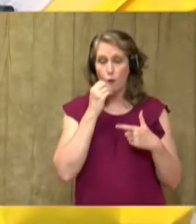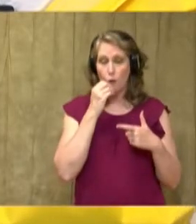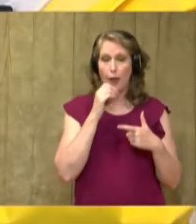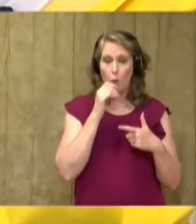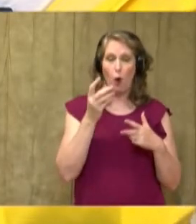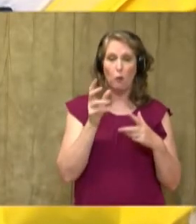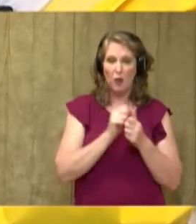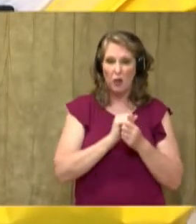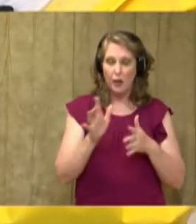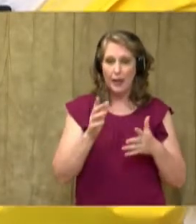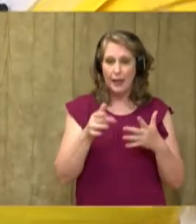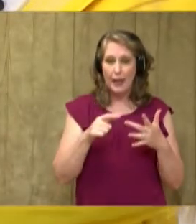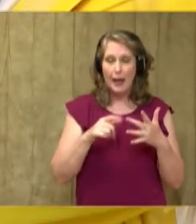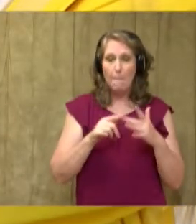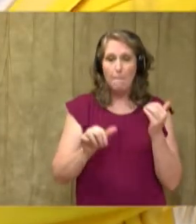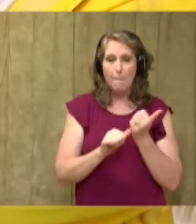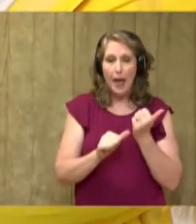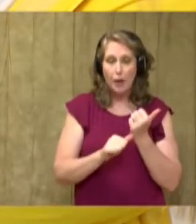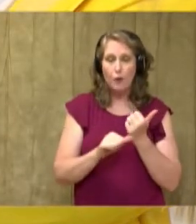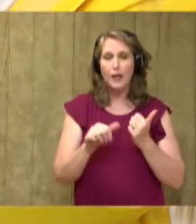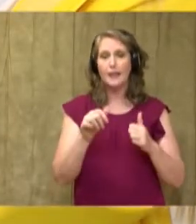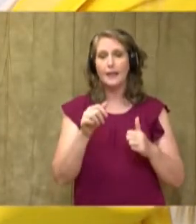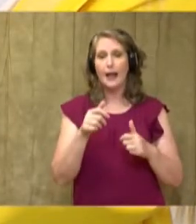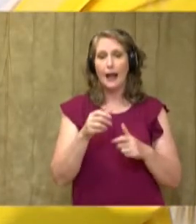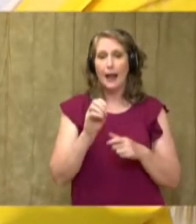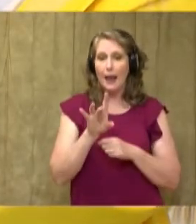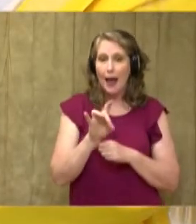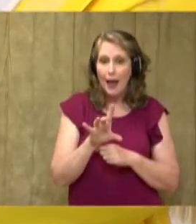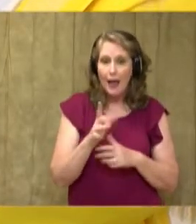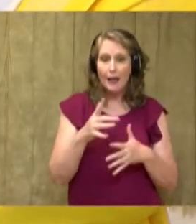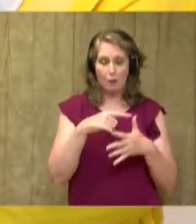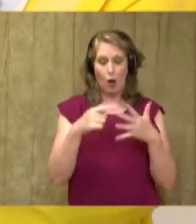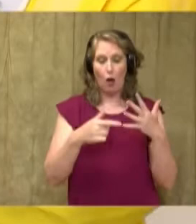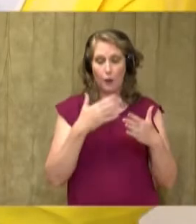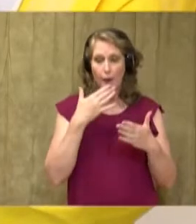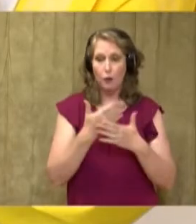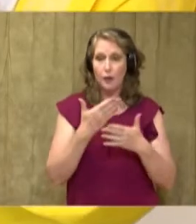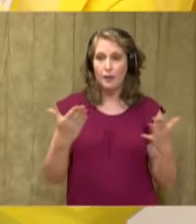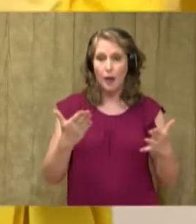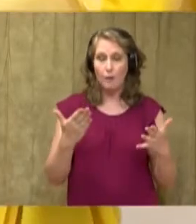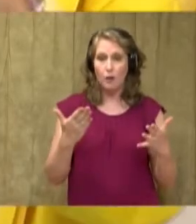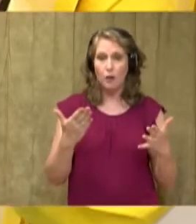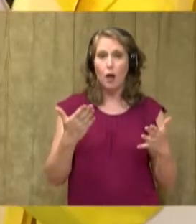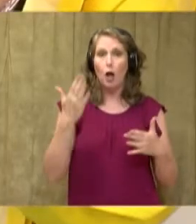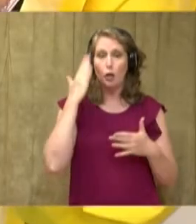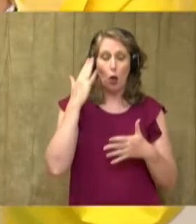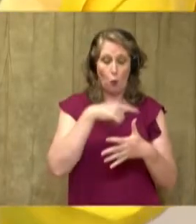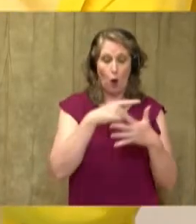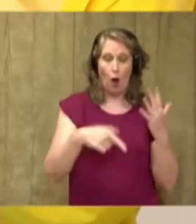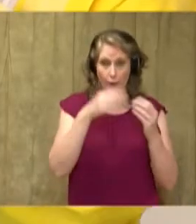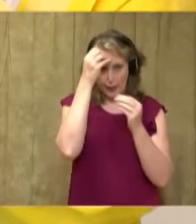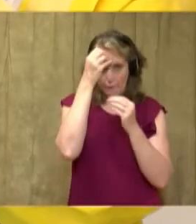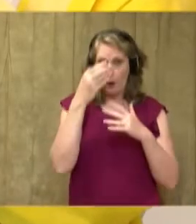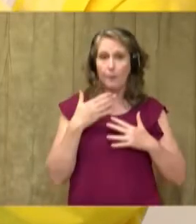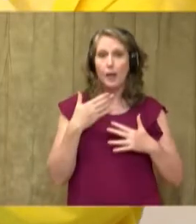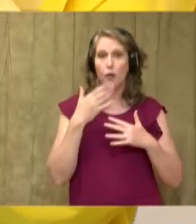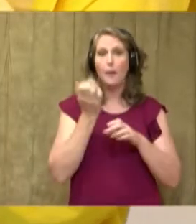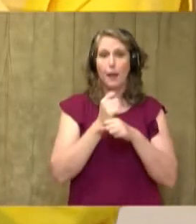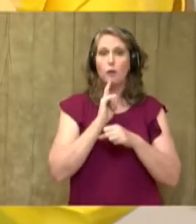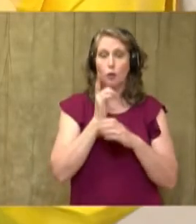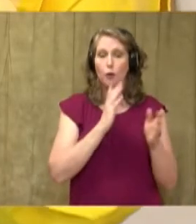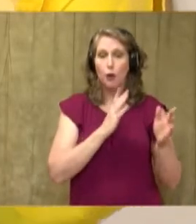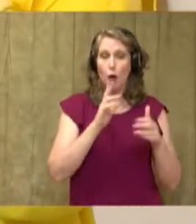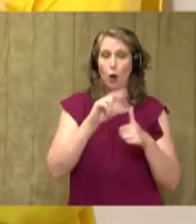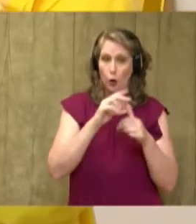foods, flashlights, fresh batteries, and all that good stuff, okay? So, knowing all of that information, we have to make sure we're